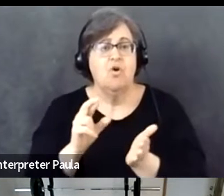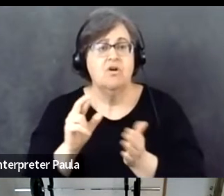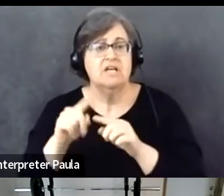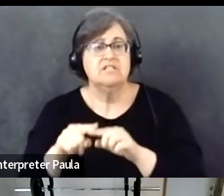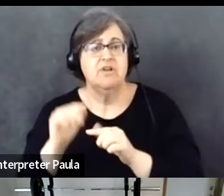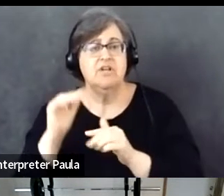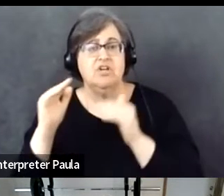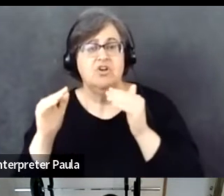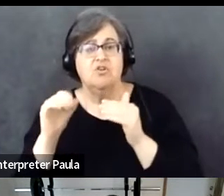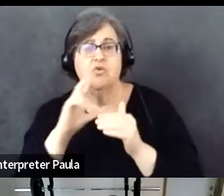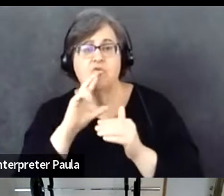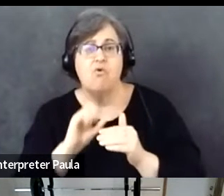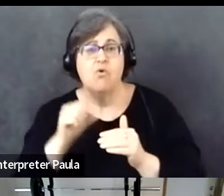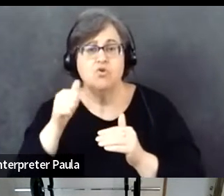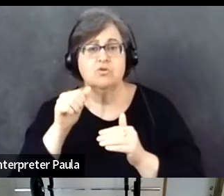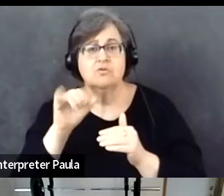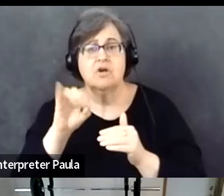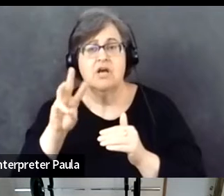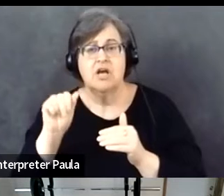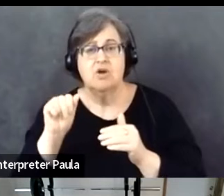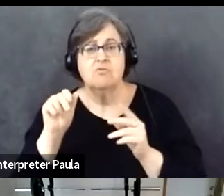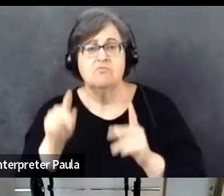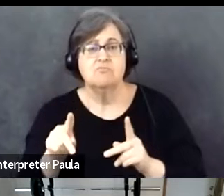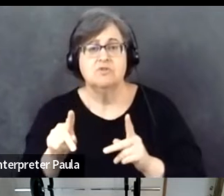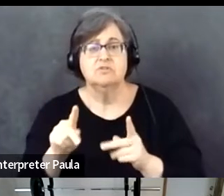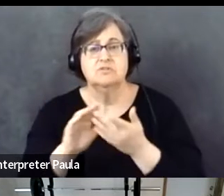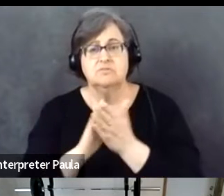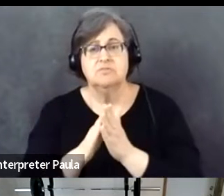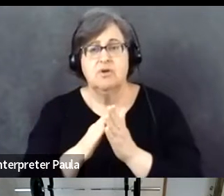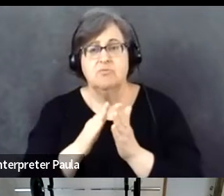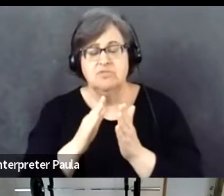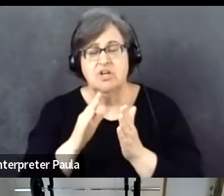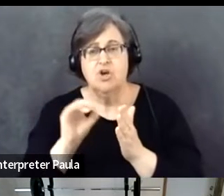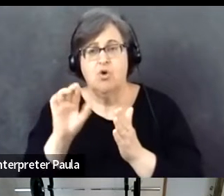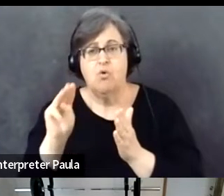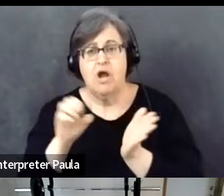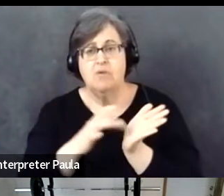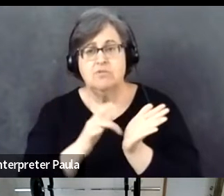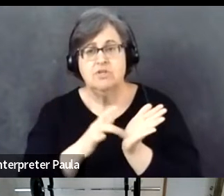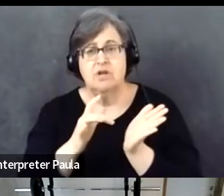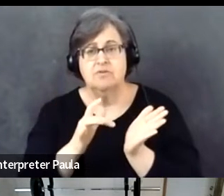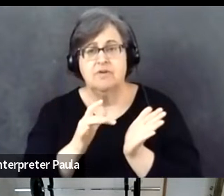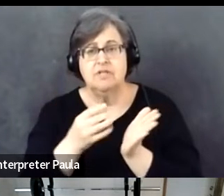into law. That previous slideshow, all of those have become law, and so they'll start to be implemented.